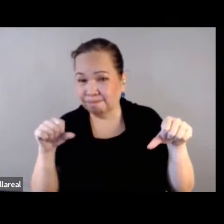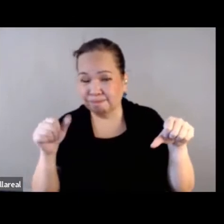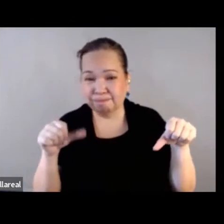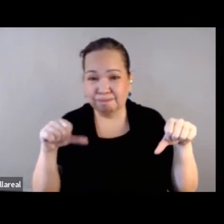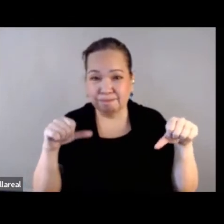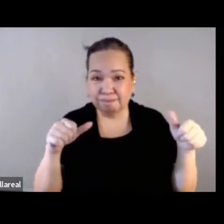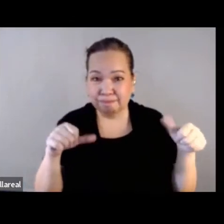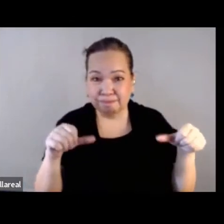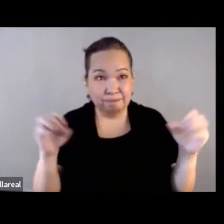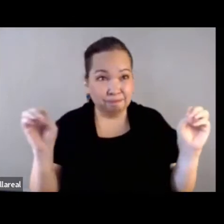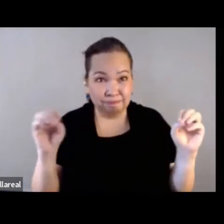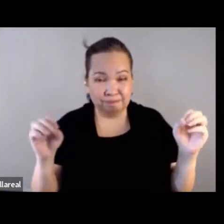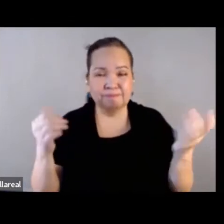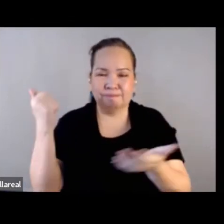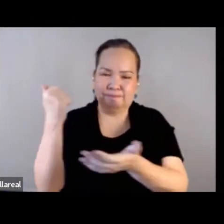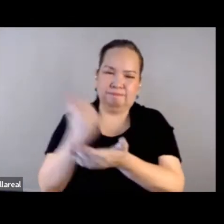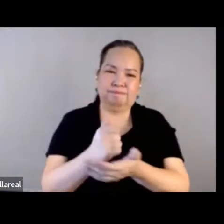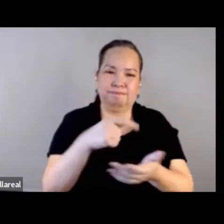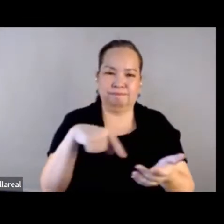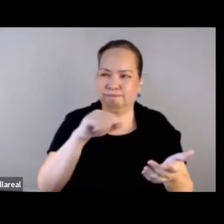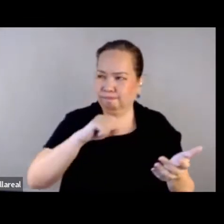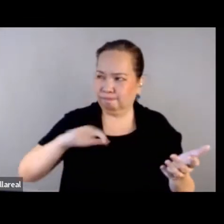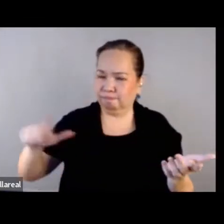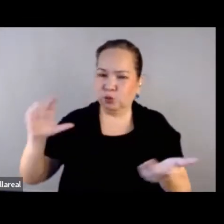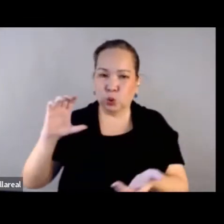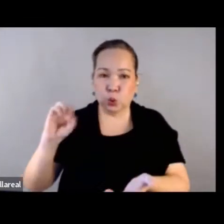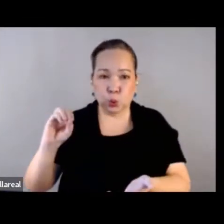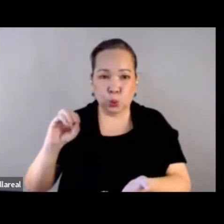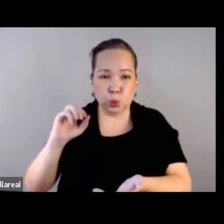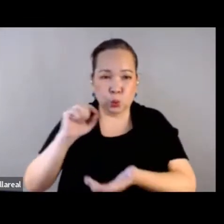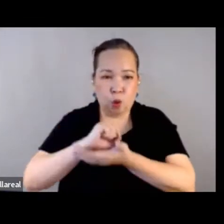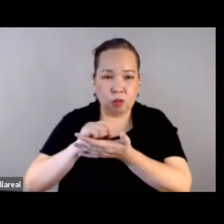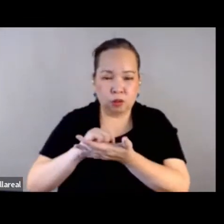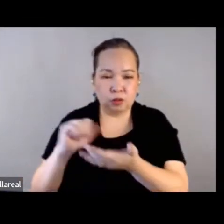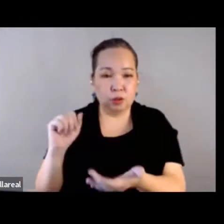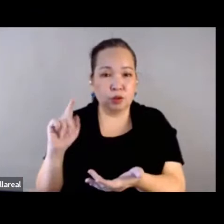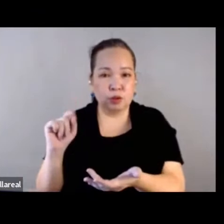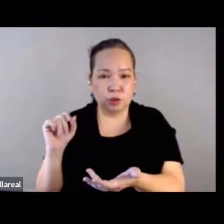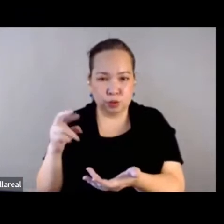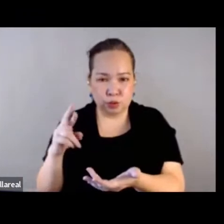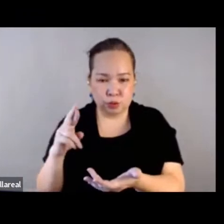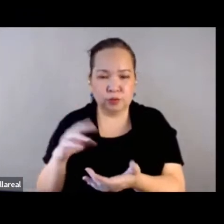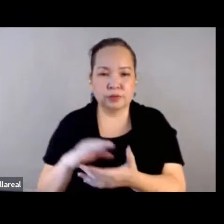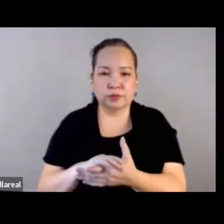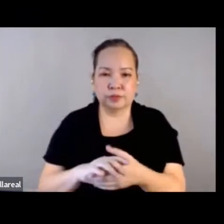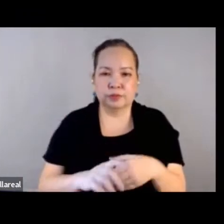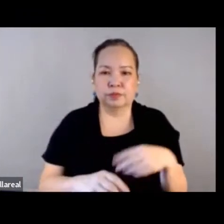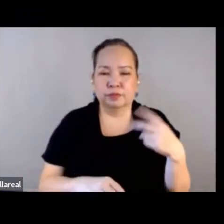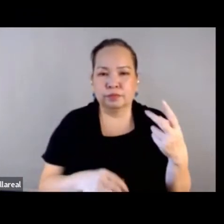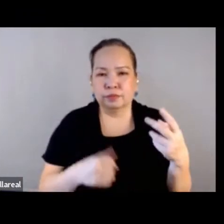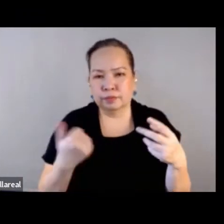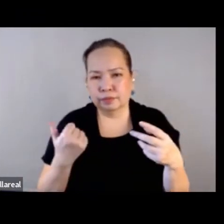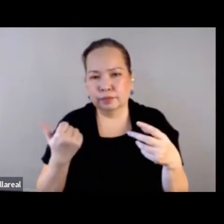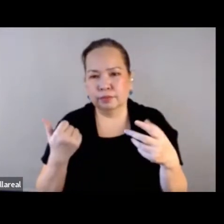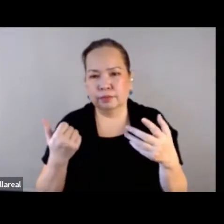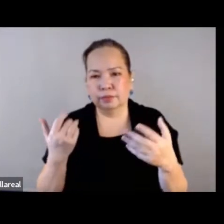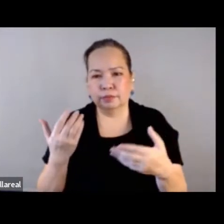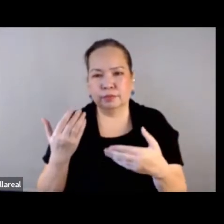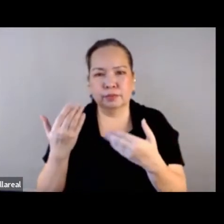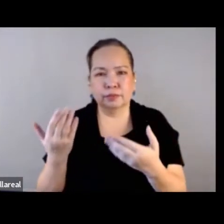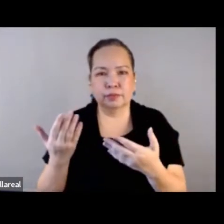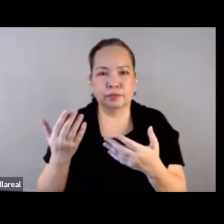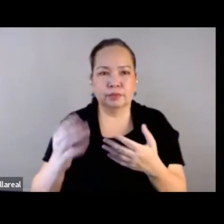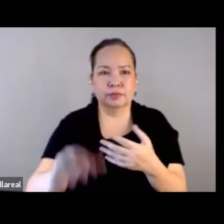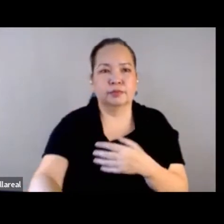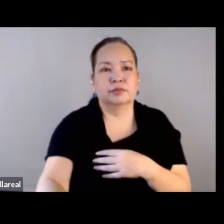Chair, hearing none. Same is approved. House Resolution Number 289 is hereby adopted. There's another resolution by the Honorable Dale